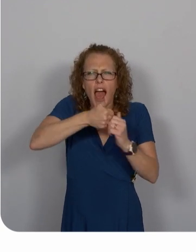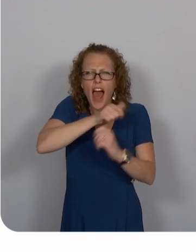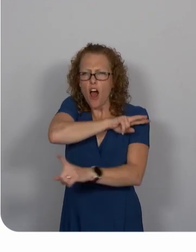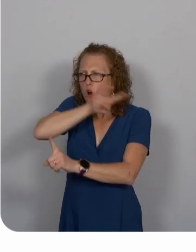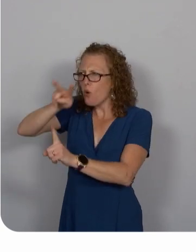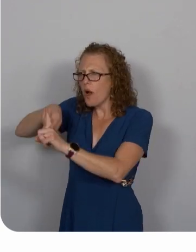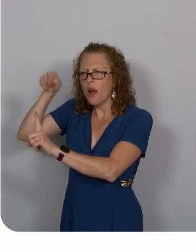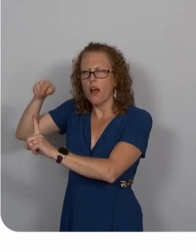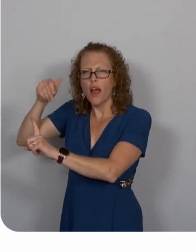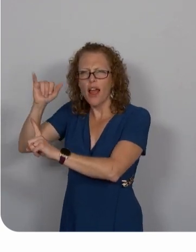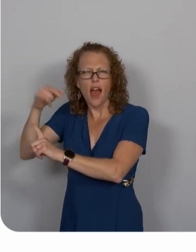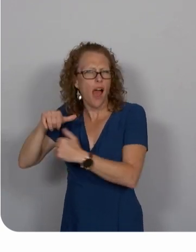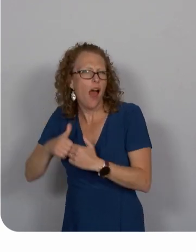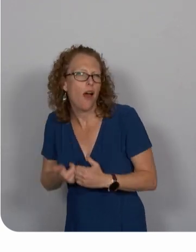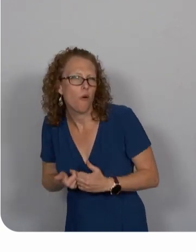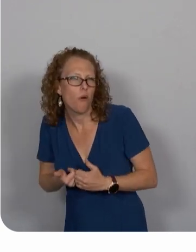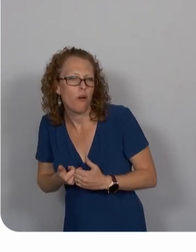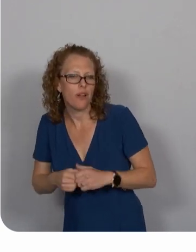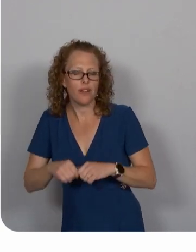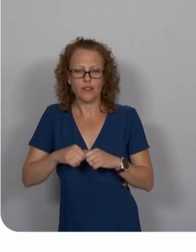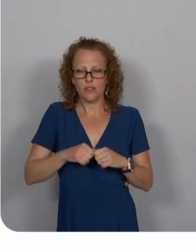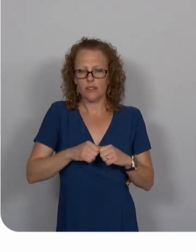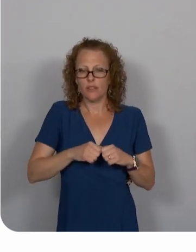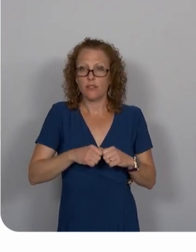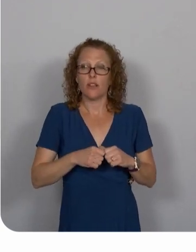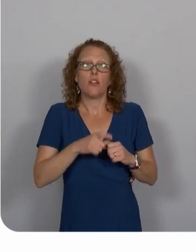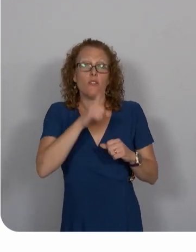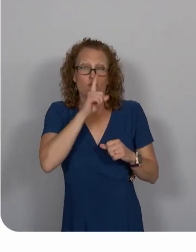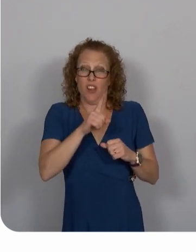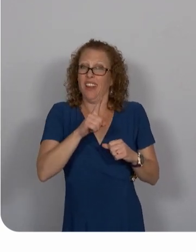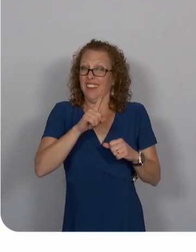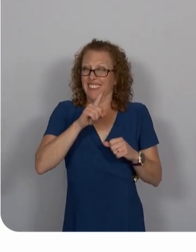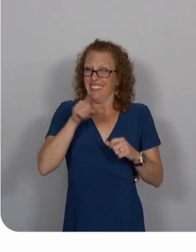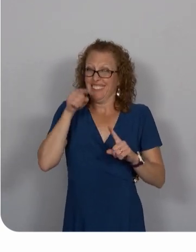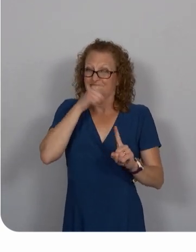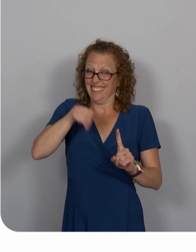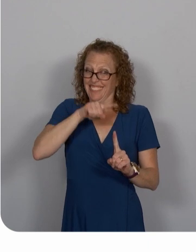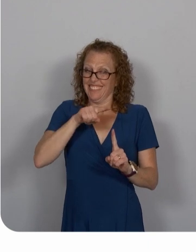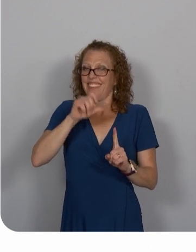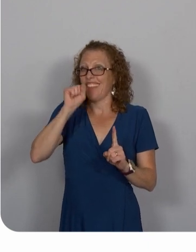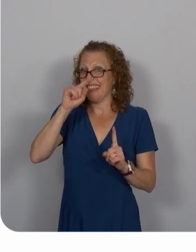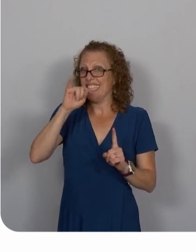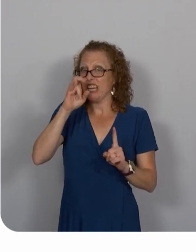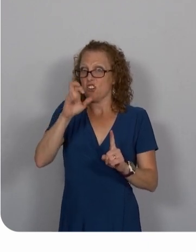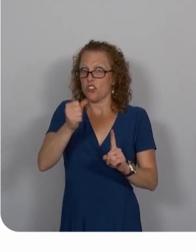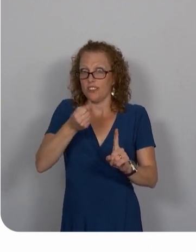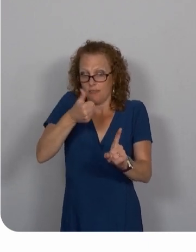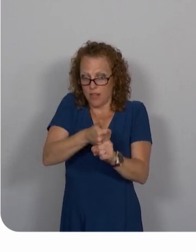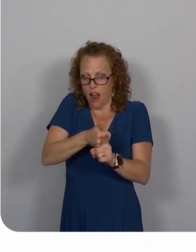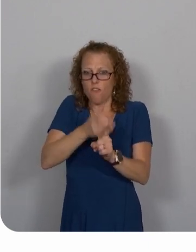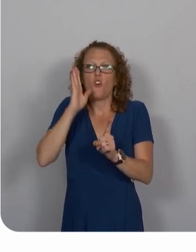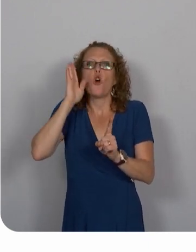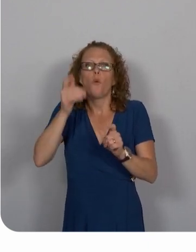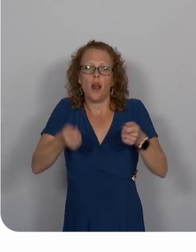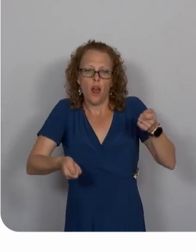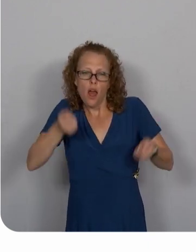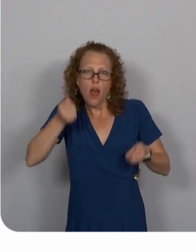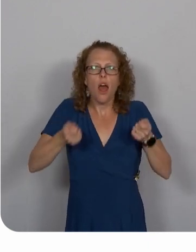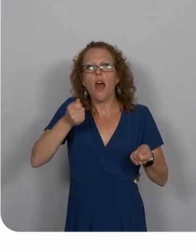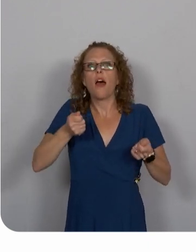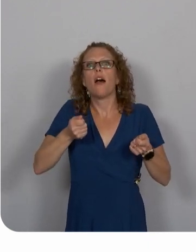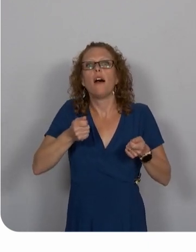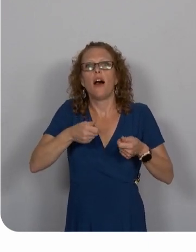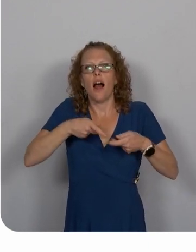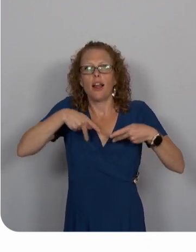options for self-expression. And one of the cool things behind AI stickers is that it leverages both our language and our image